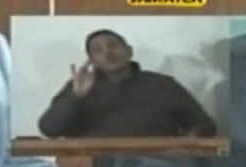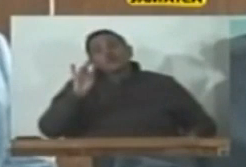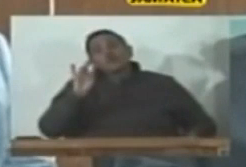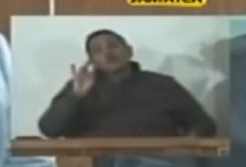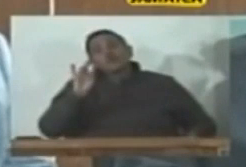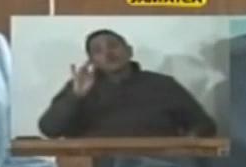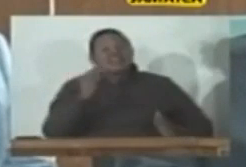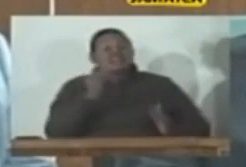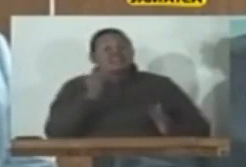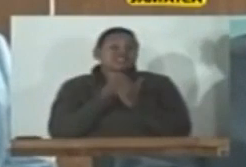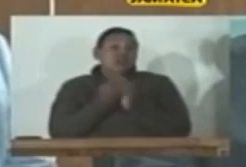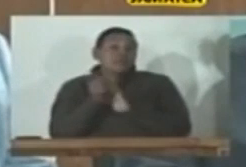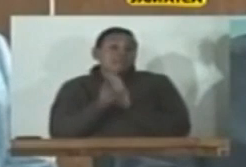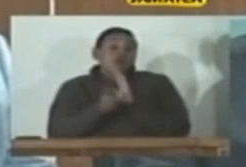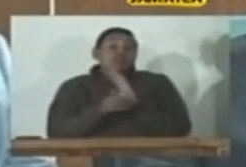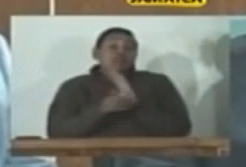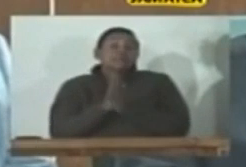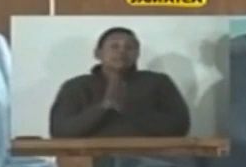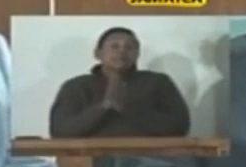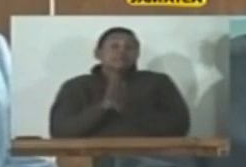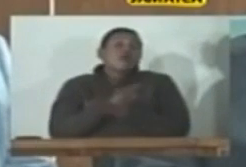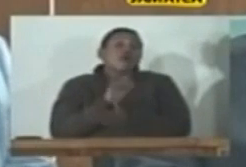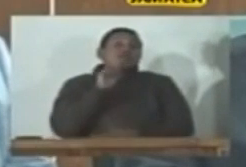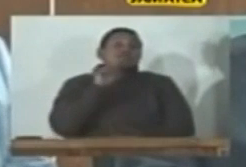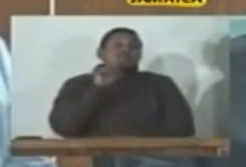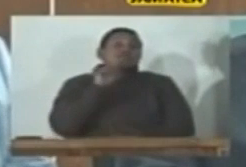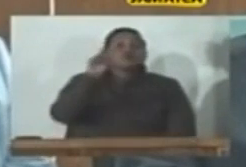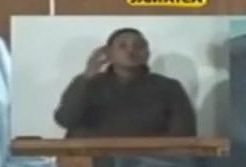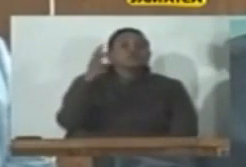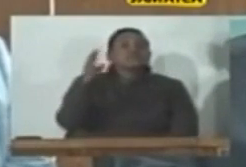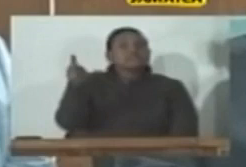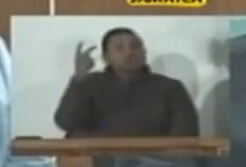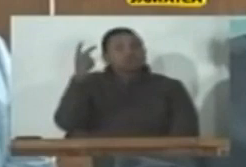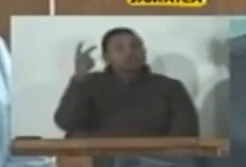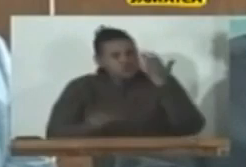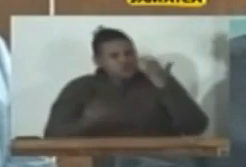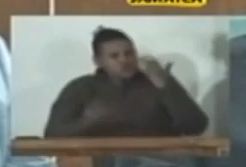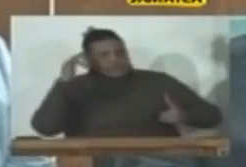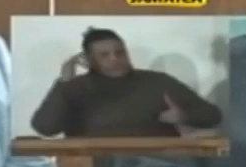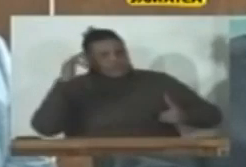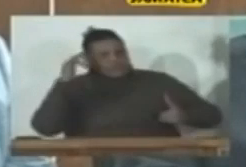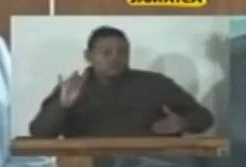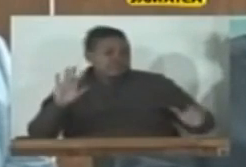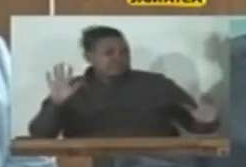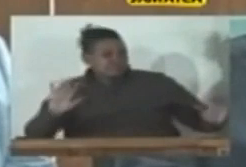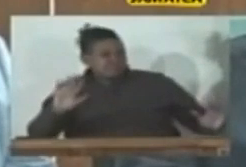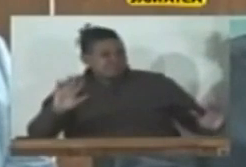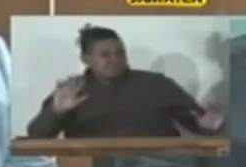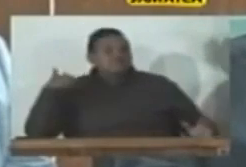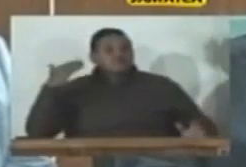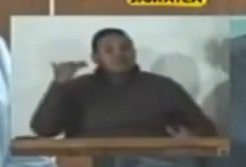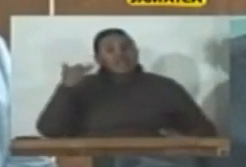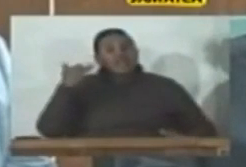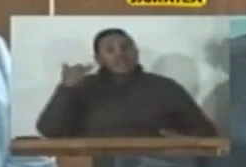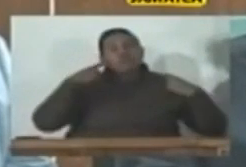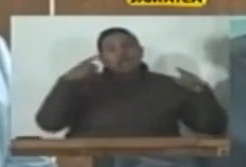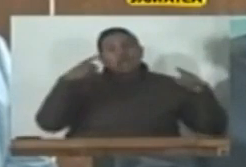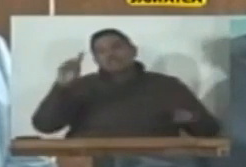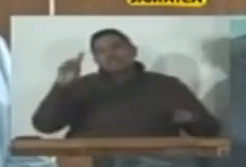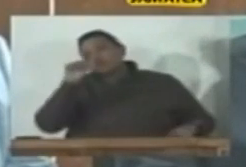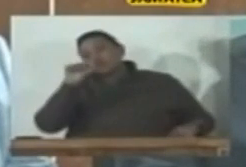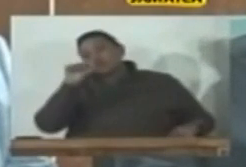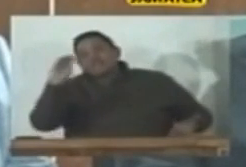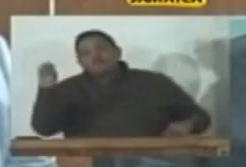projected, because it was projecting then that we'd have been achieving 2.7% by now. Minister of Finance said in the House